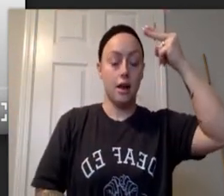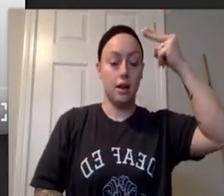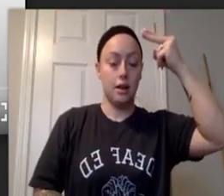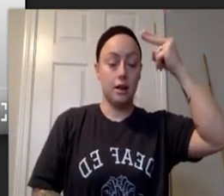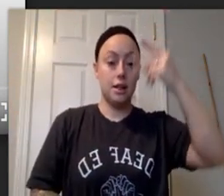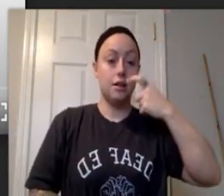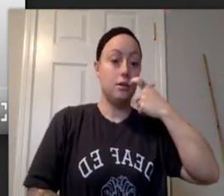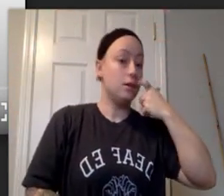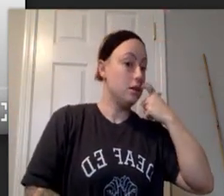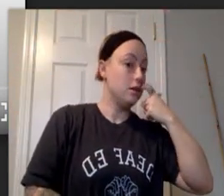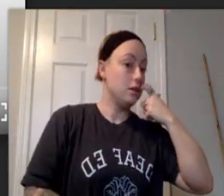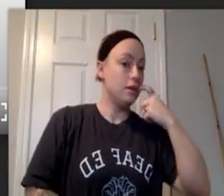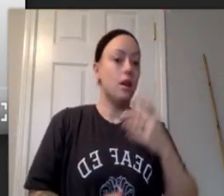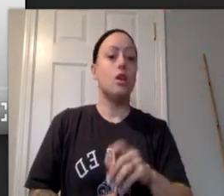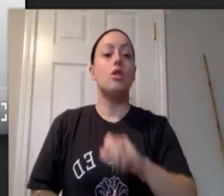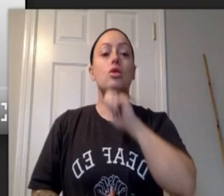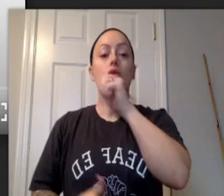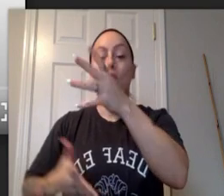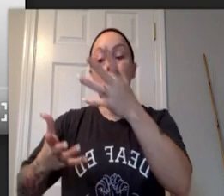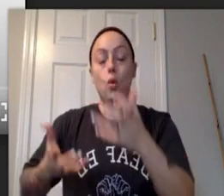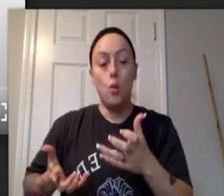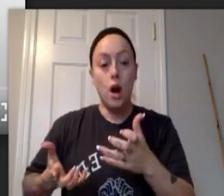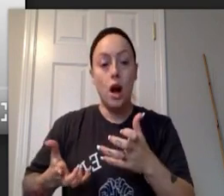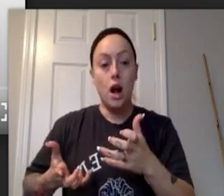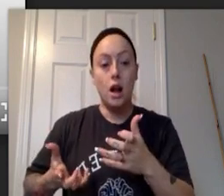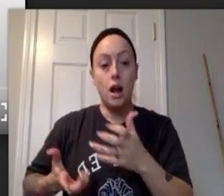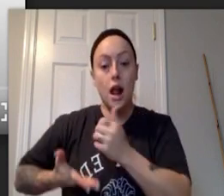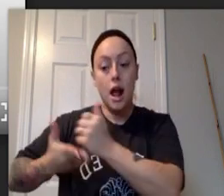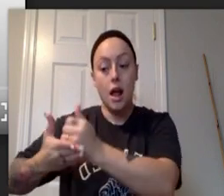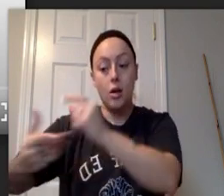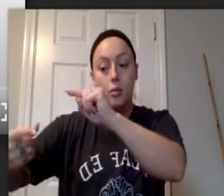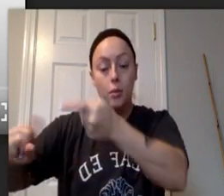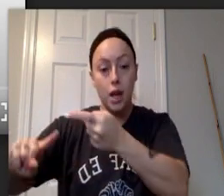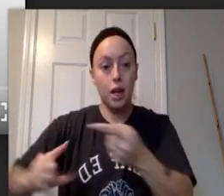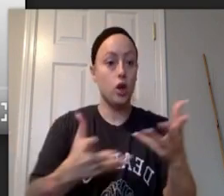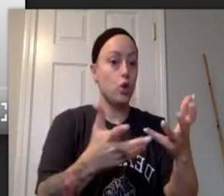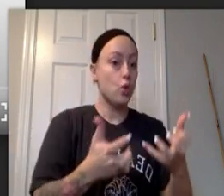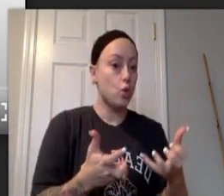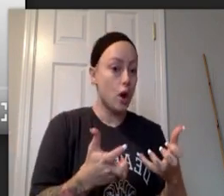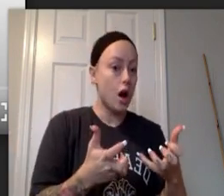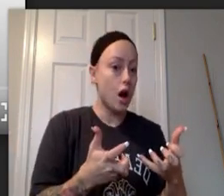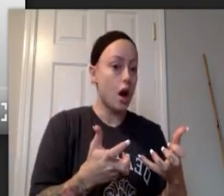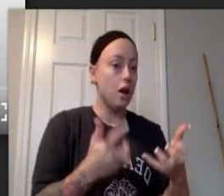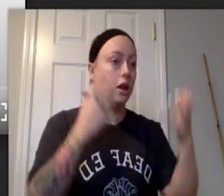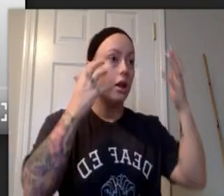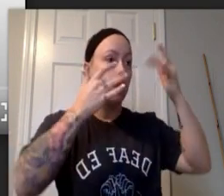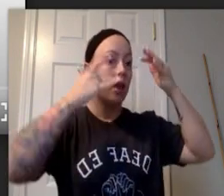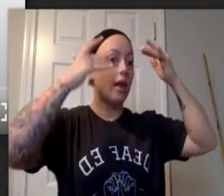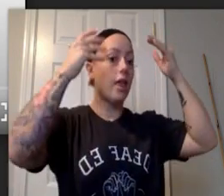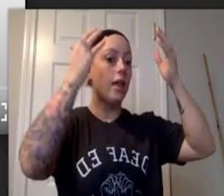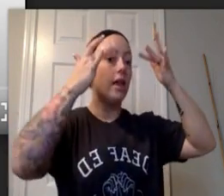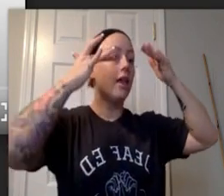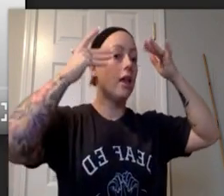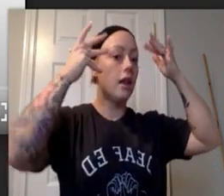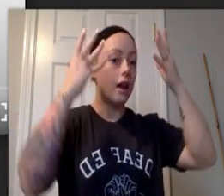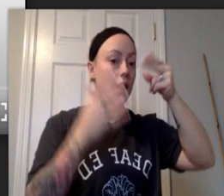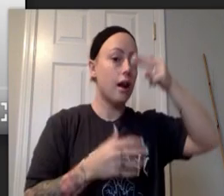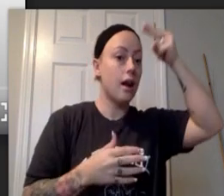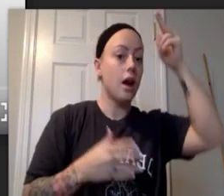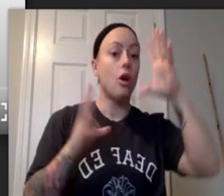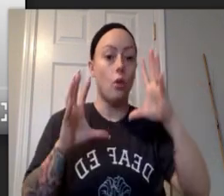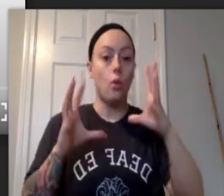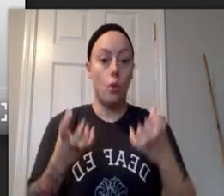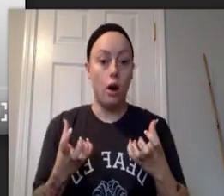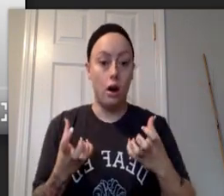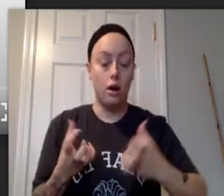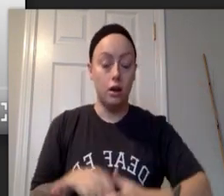longer trying to treat pain, but you're trying to seek euphoria. And we build tolerance to the different effects differently. So people